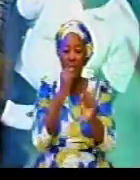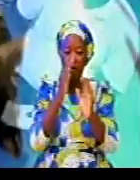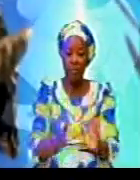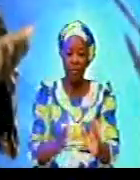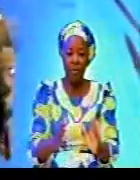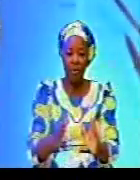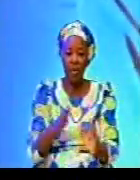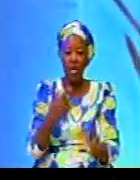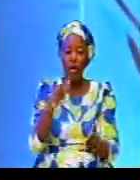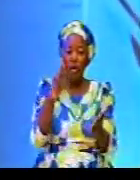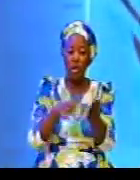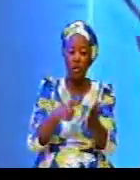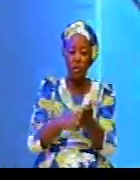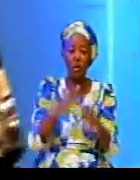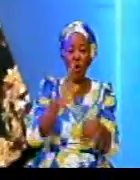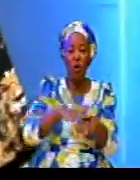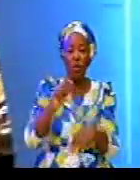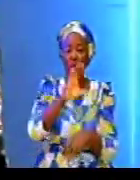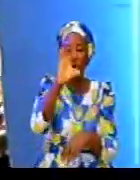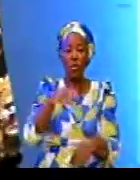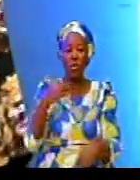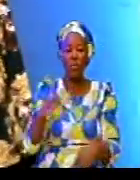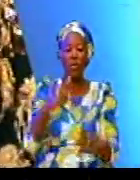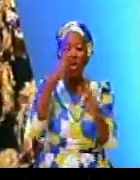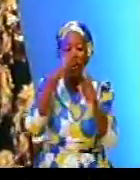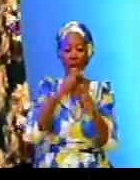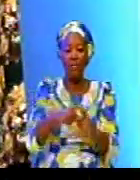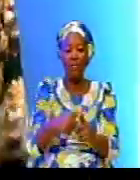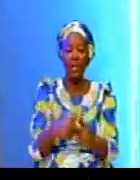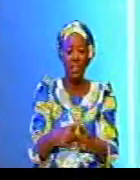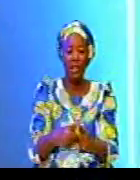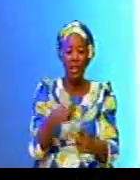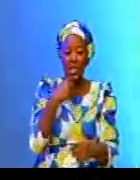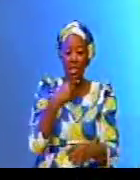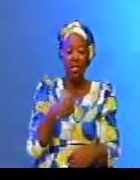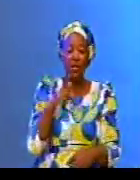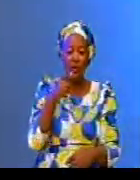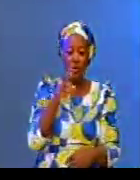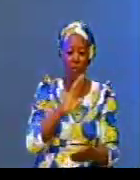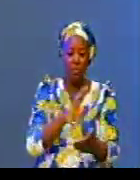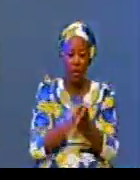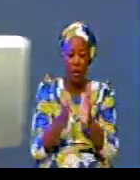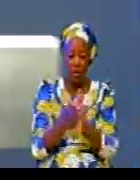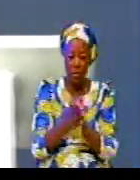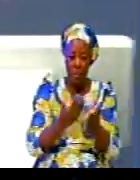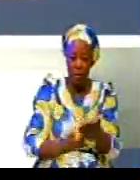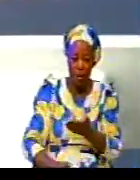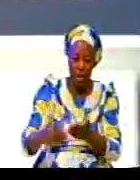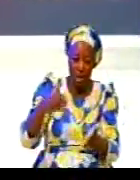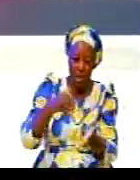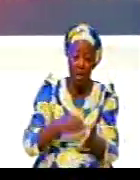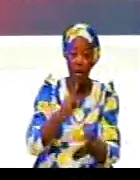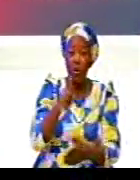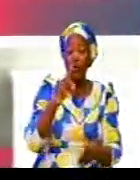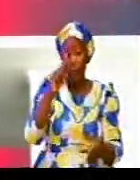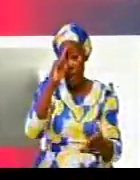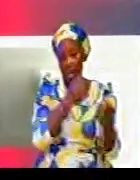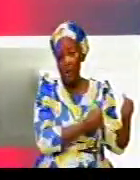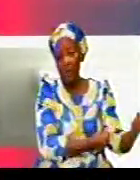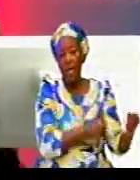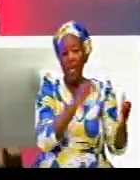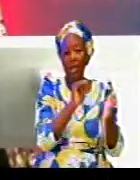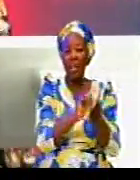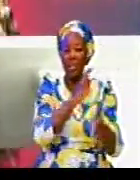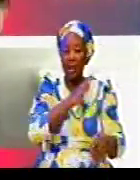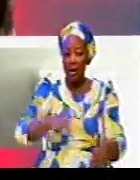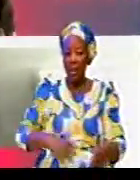the Redeemer, your substitute on the cross of Calvary, it says, you become born